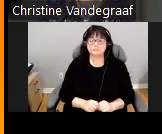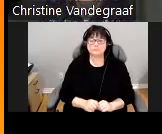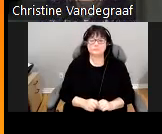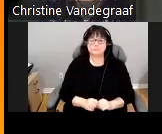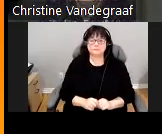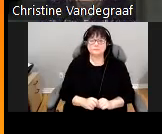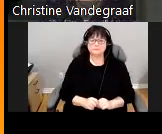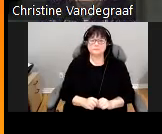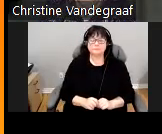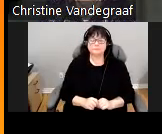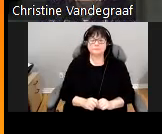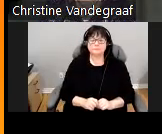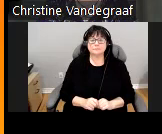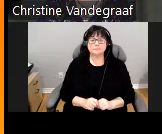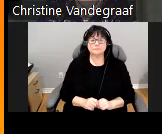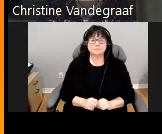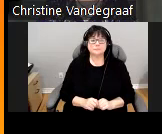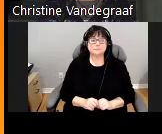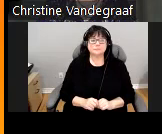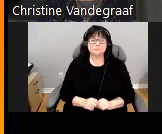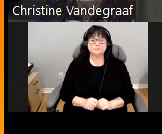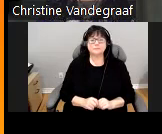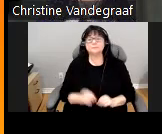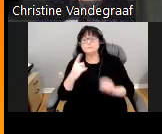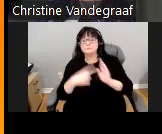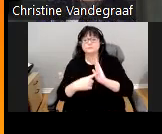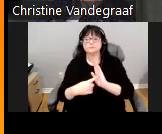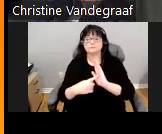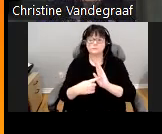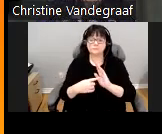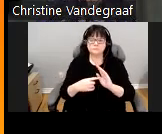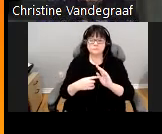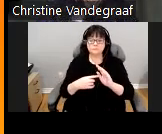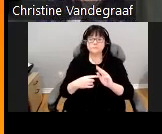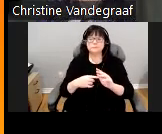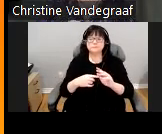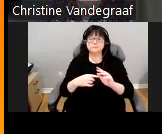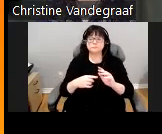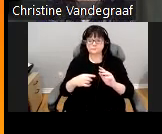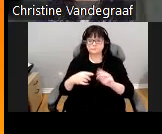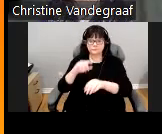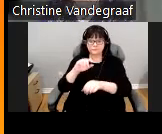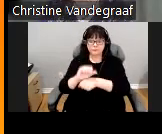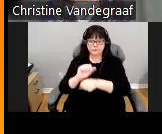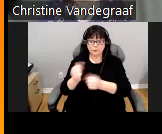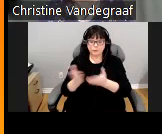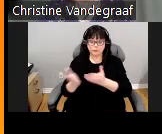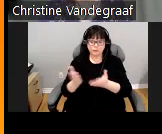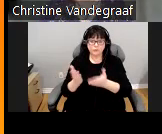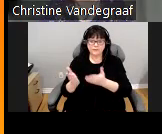So for example, with employment service, I want to let you know that they are